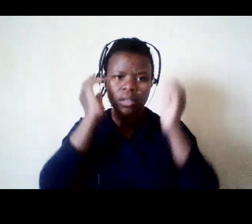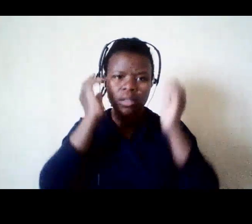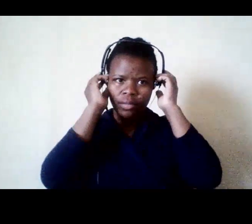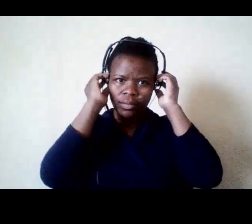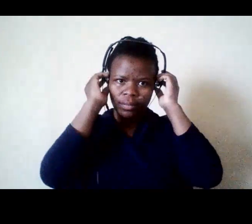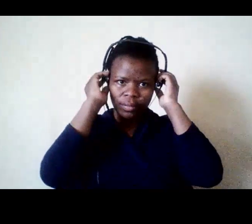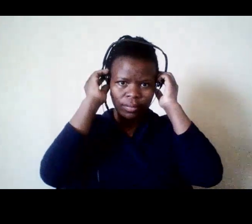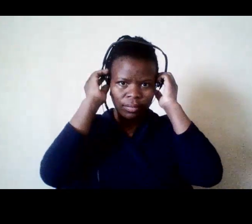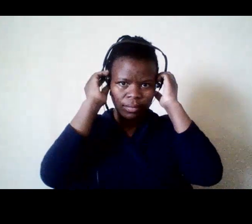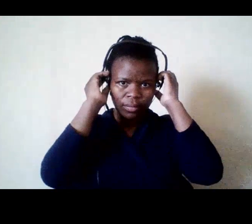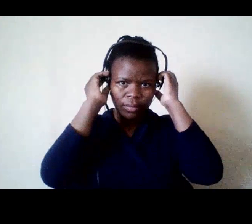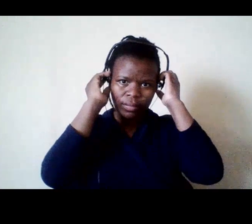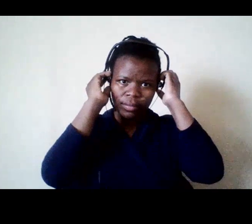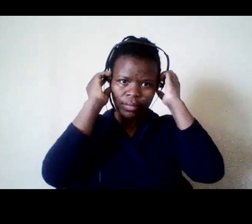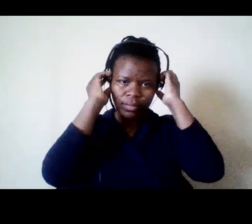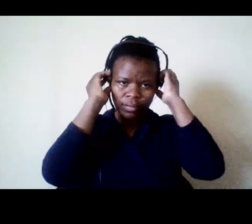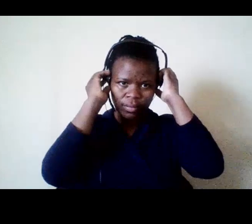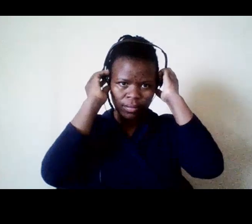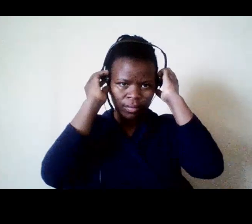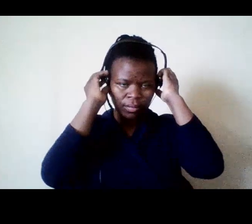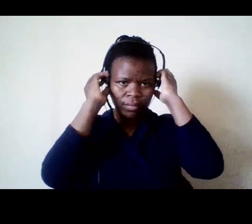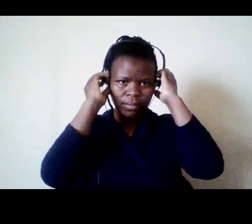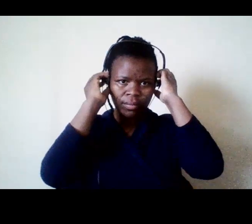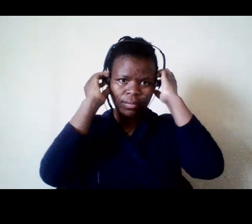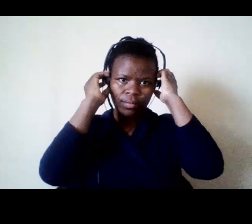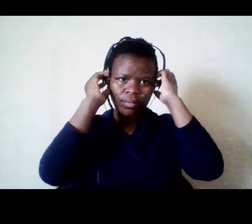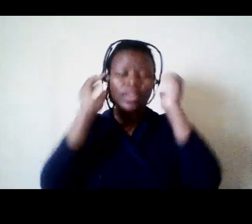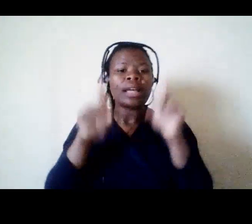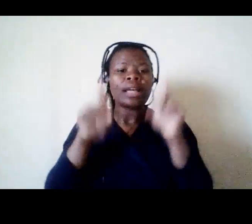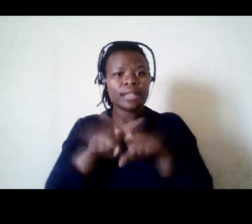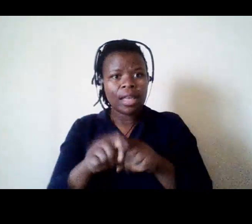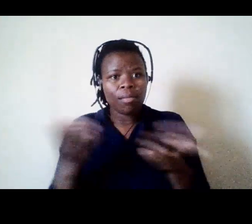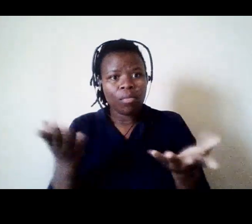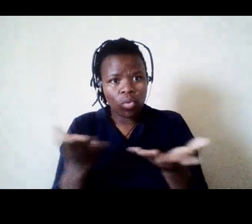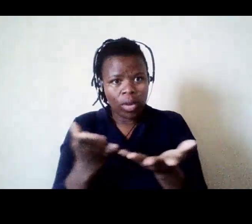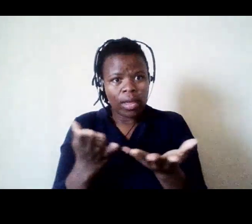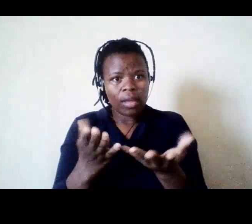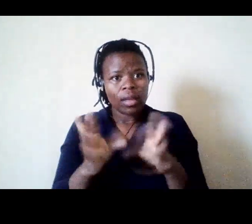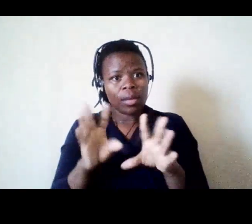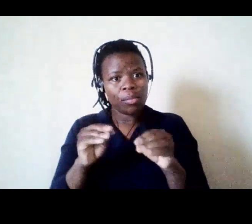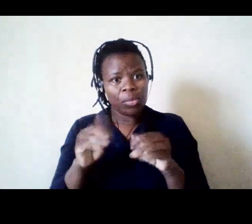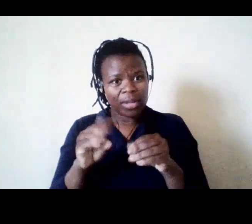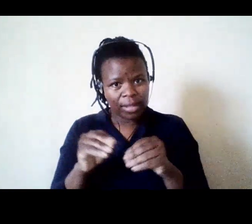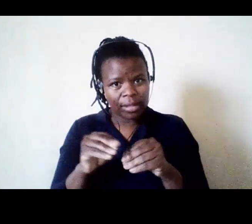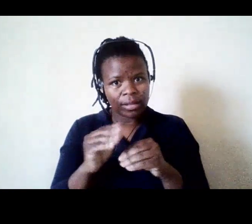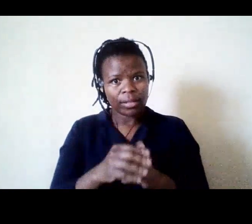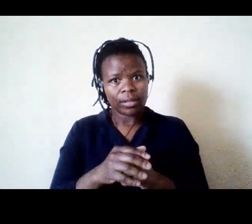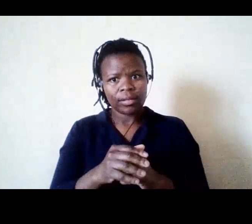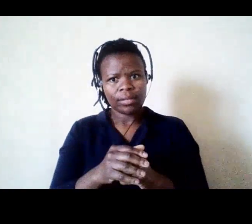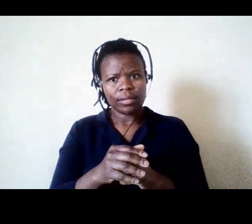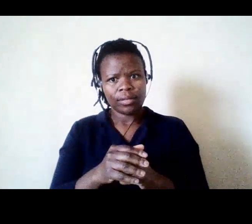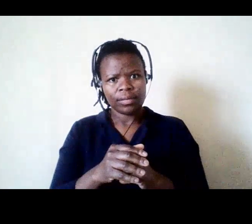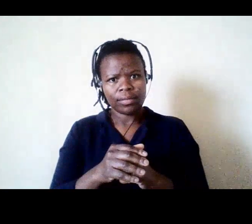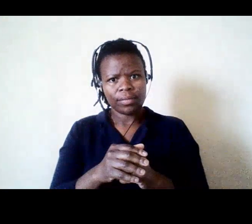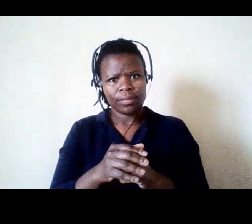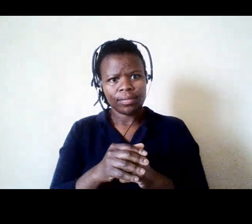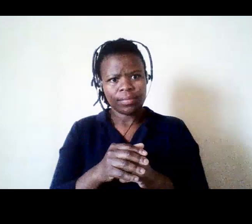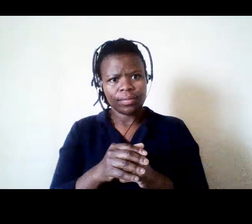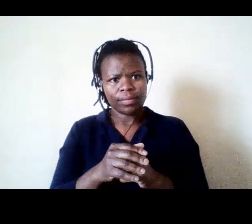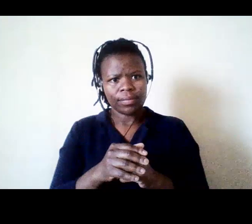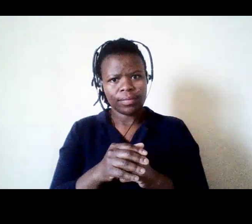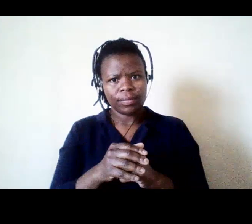where we were supposed to present. Everybody presented, and thank you very much. We're like, no, but disability studies has